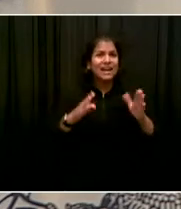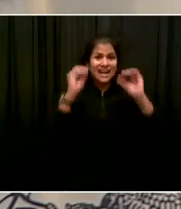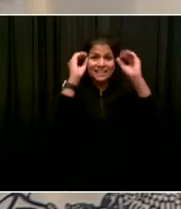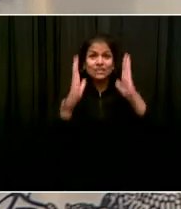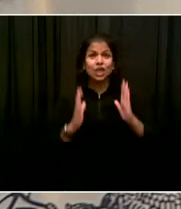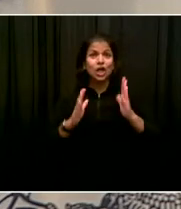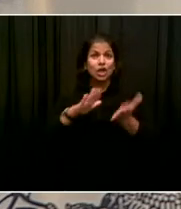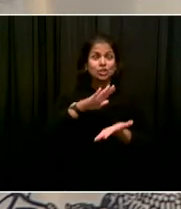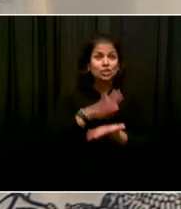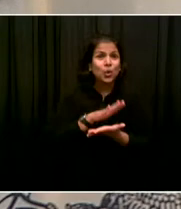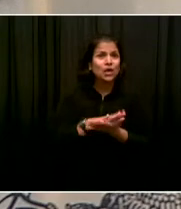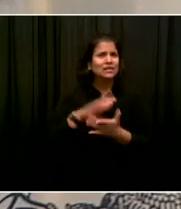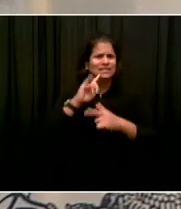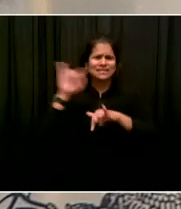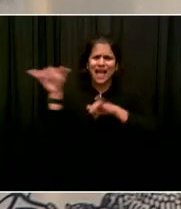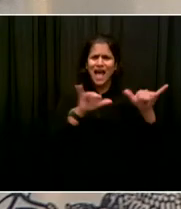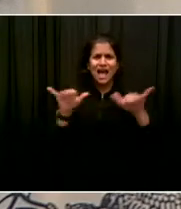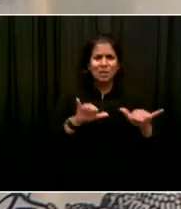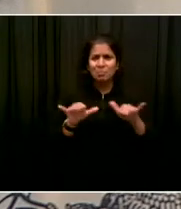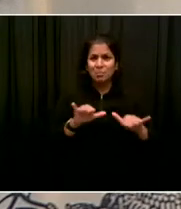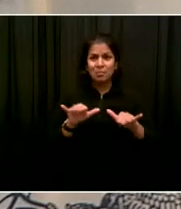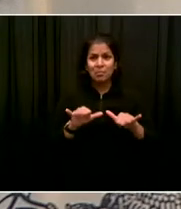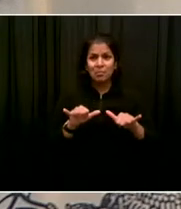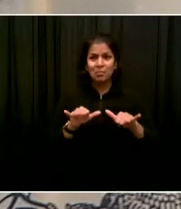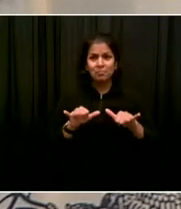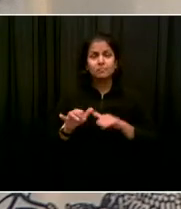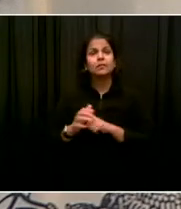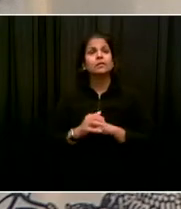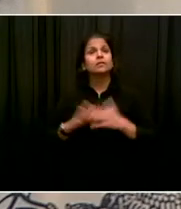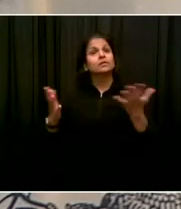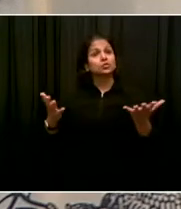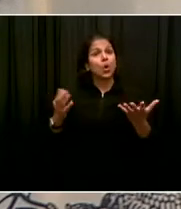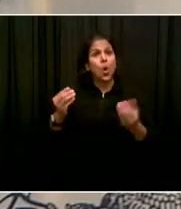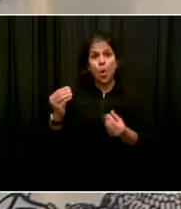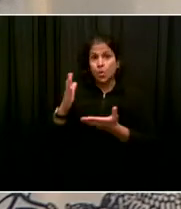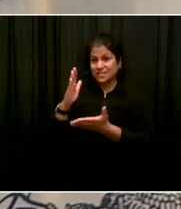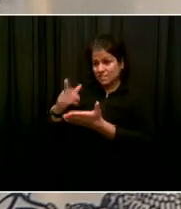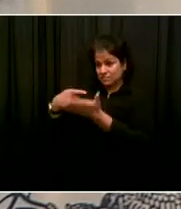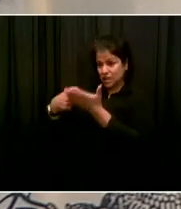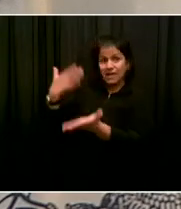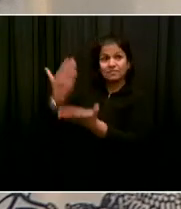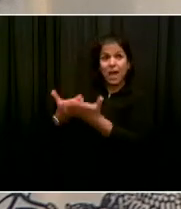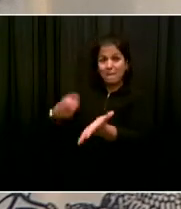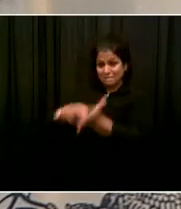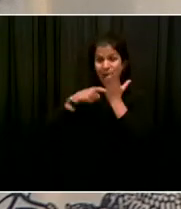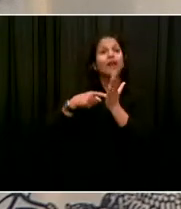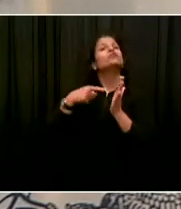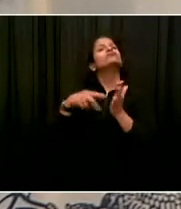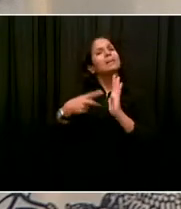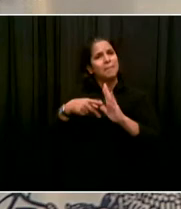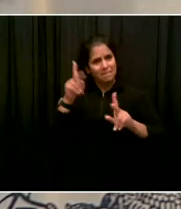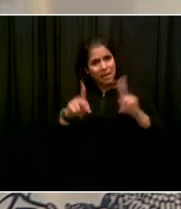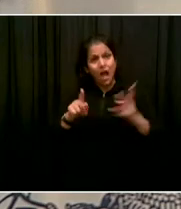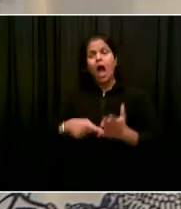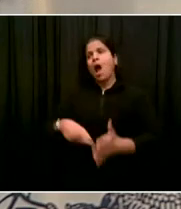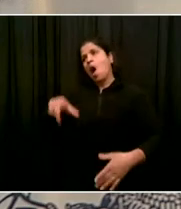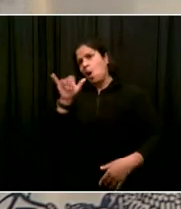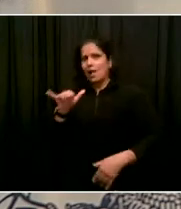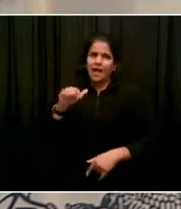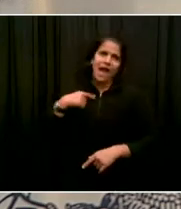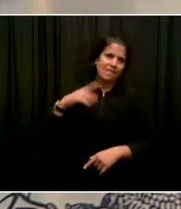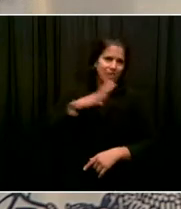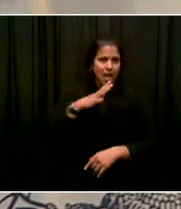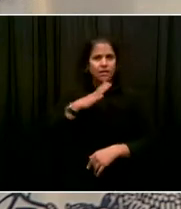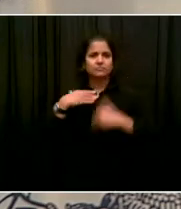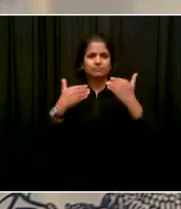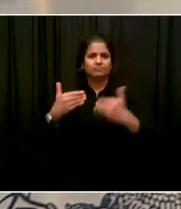So the jury has come back, Ruvain. People respond to mandates, and they do get vaccinated. So